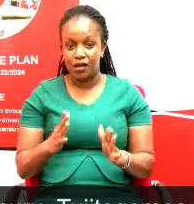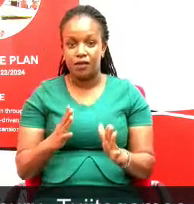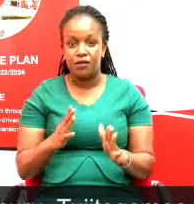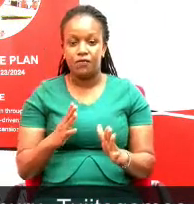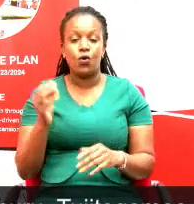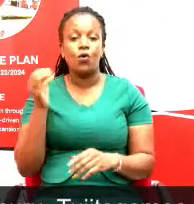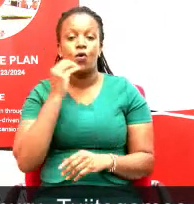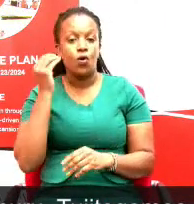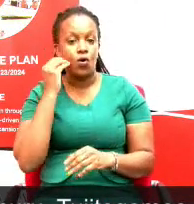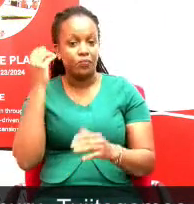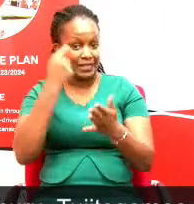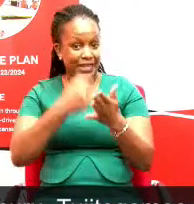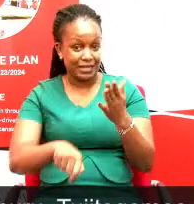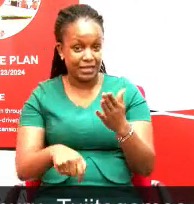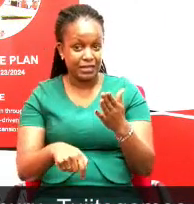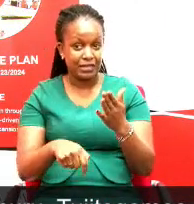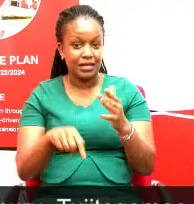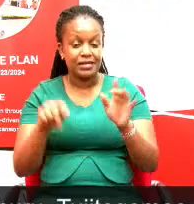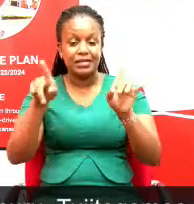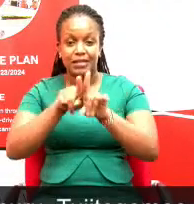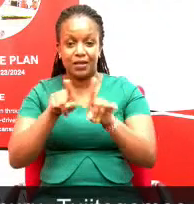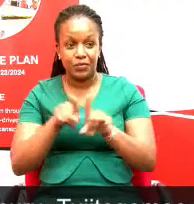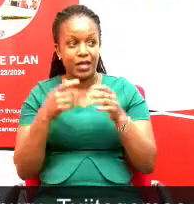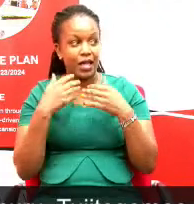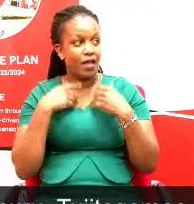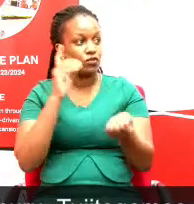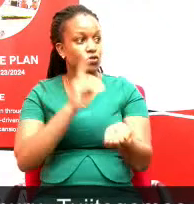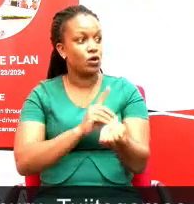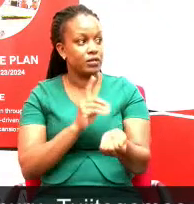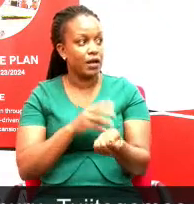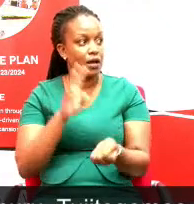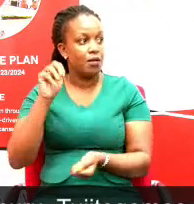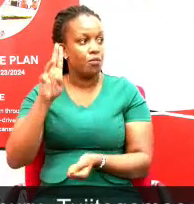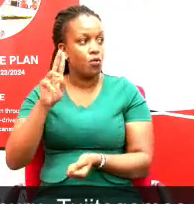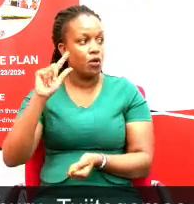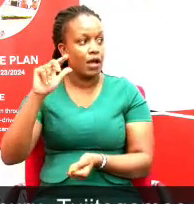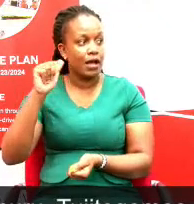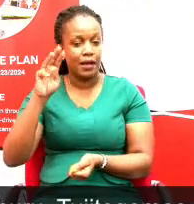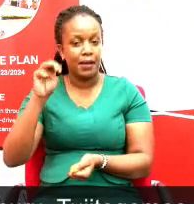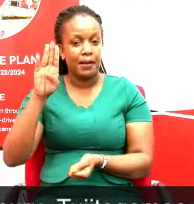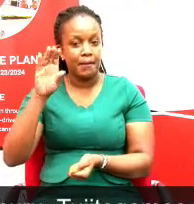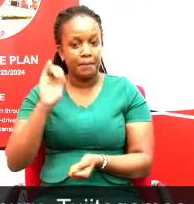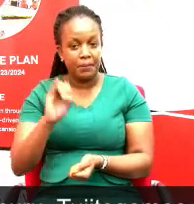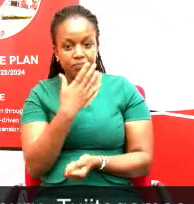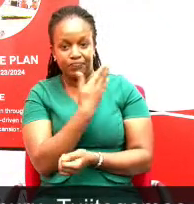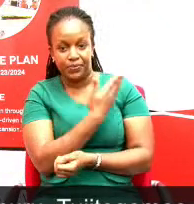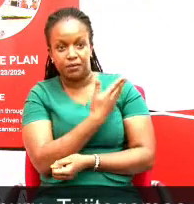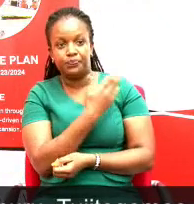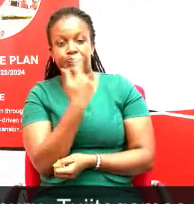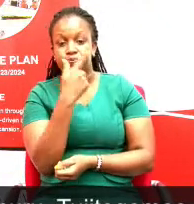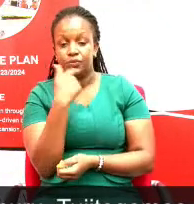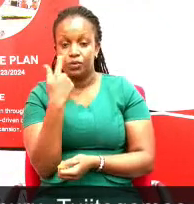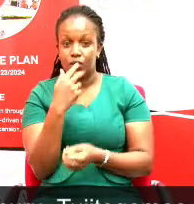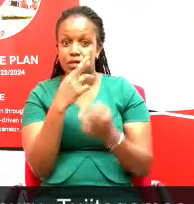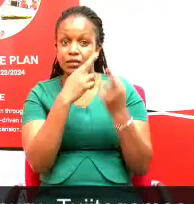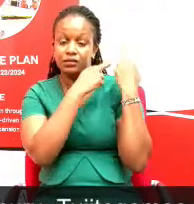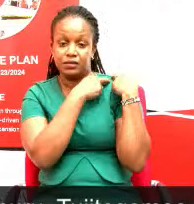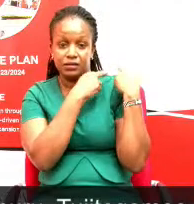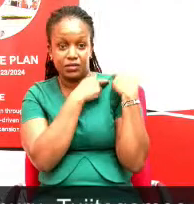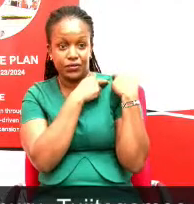Domestic Taxes. We have Dr. Mugambi here, who is in charge of